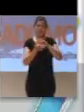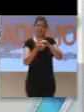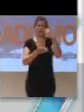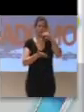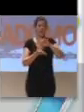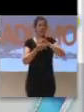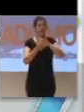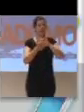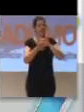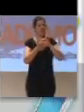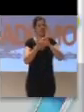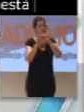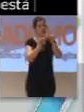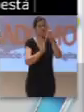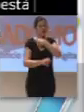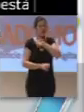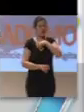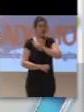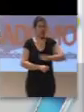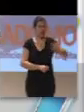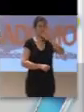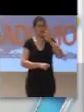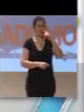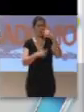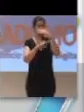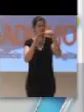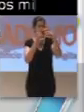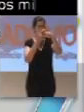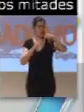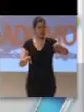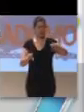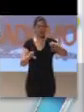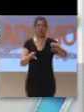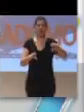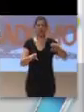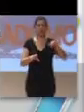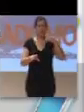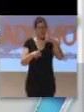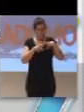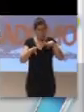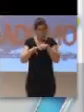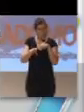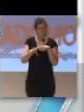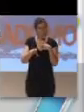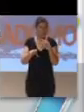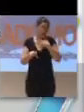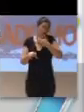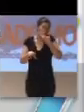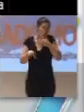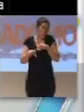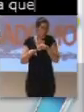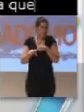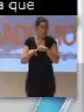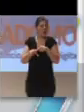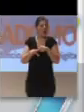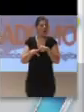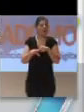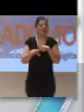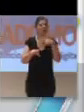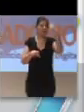this service is divided into halves, and only one of those halves, the one I know,